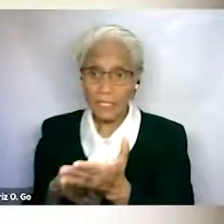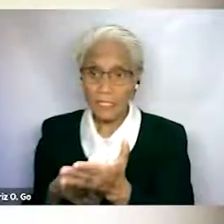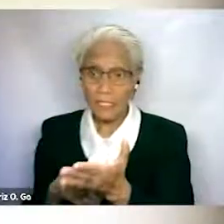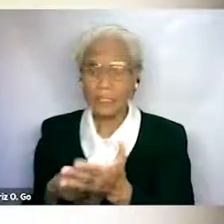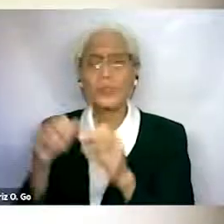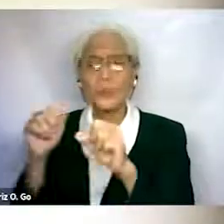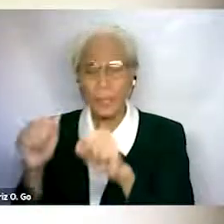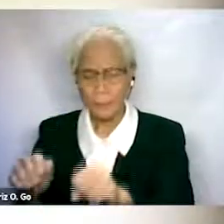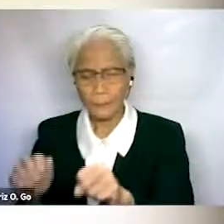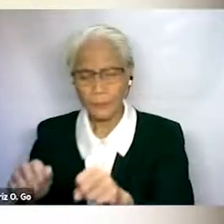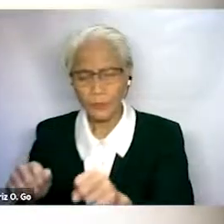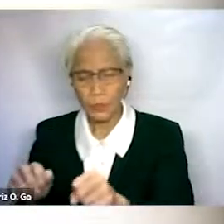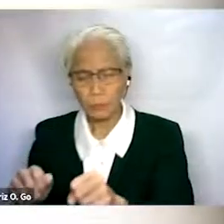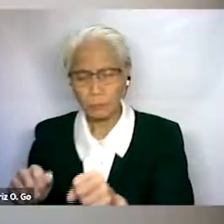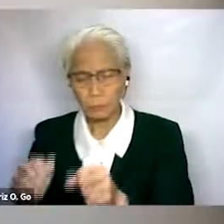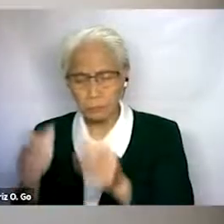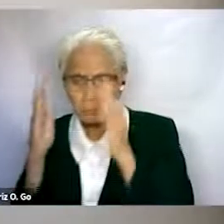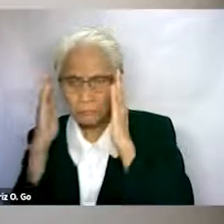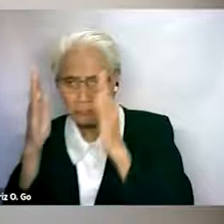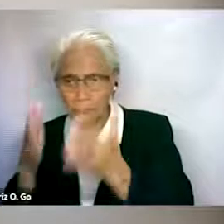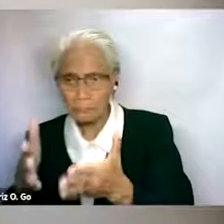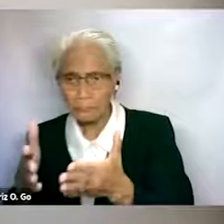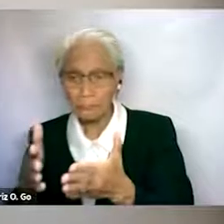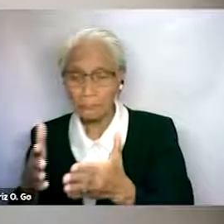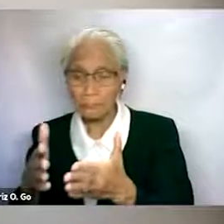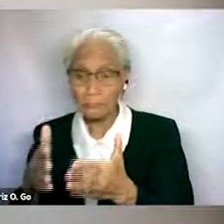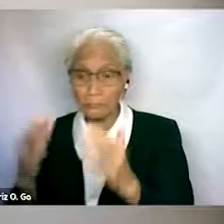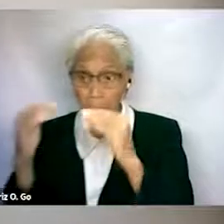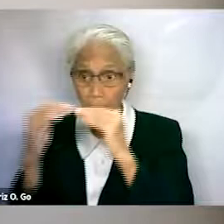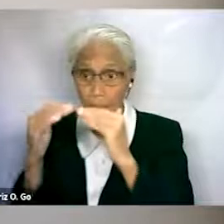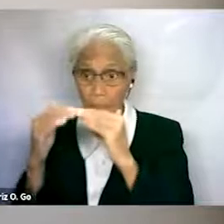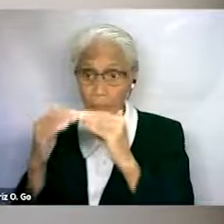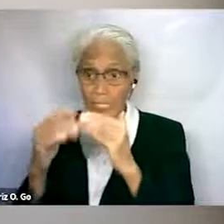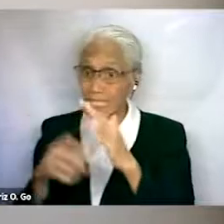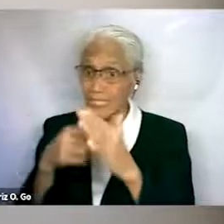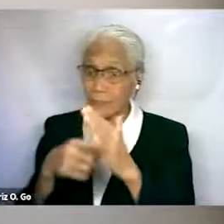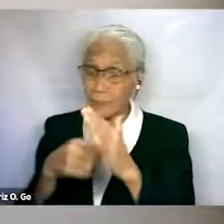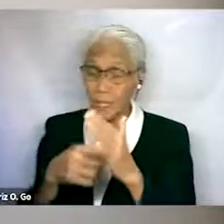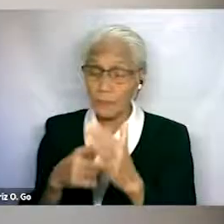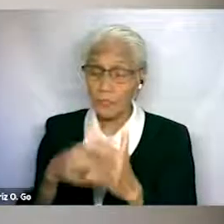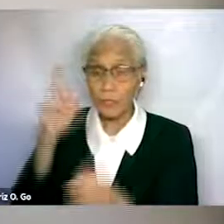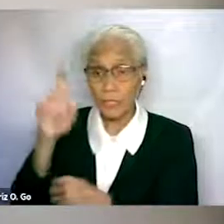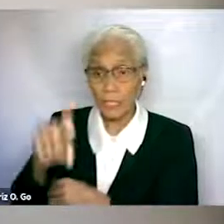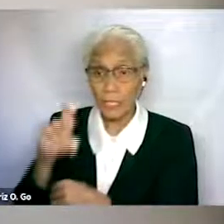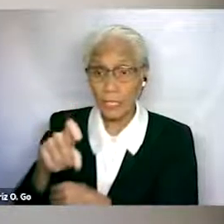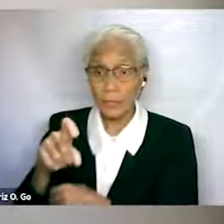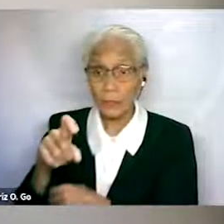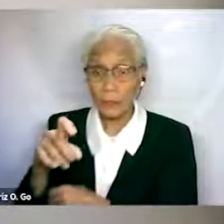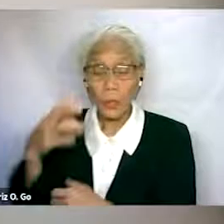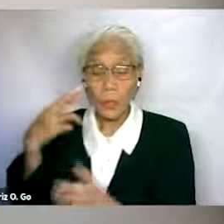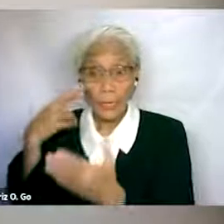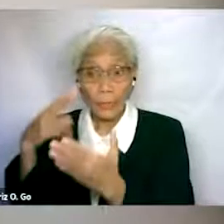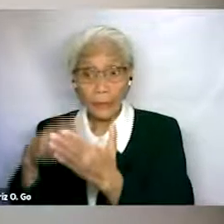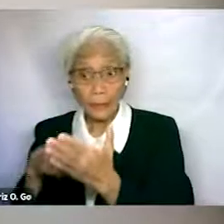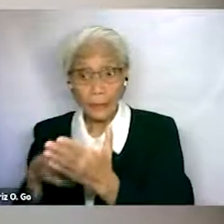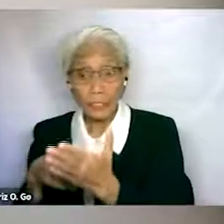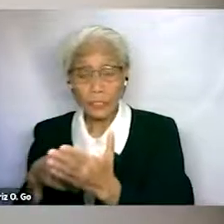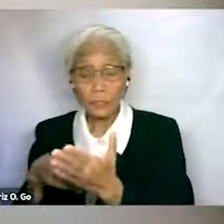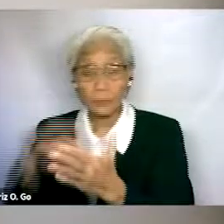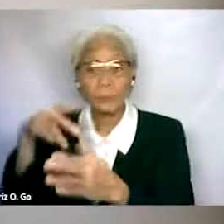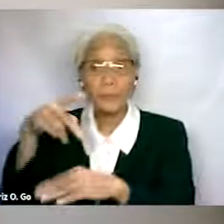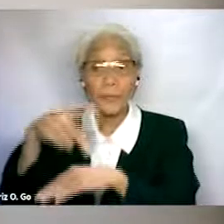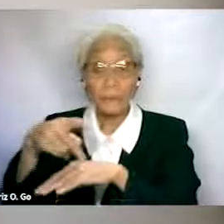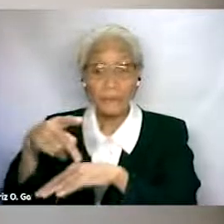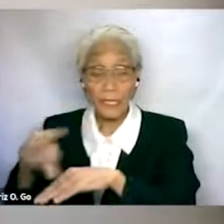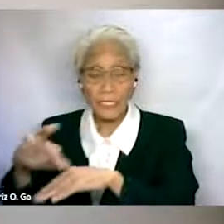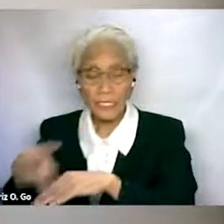work, particularly in its general recommendation. It talks about gender. In fact, general recommendation, which is an issuance of